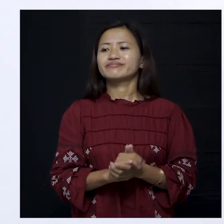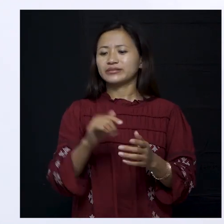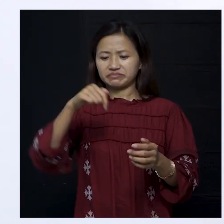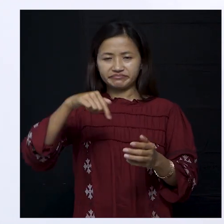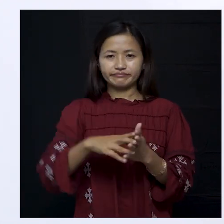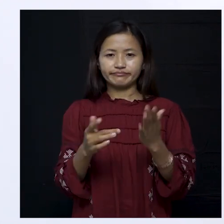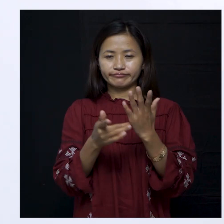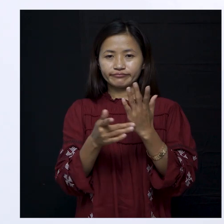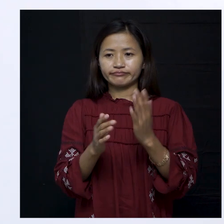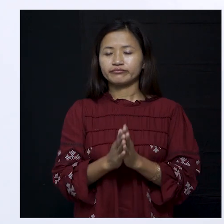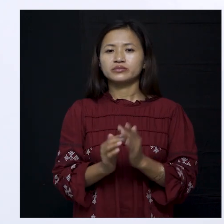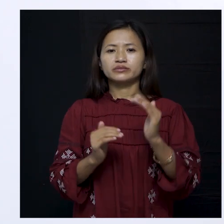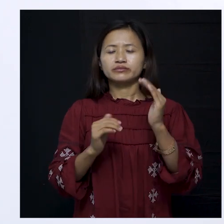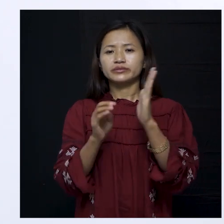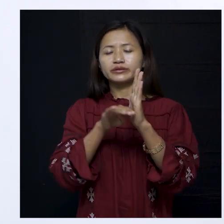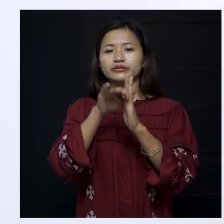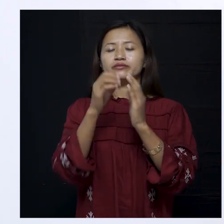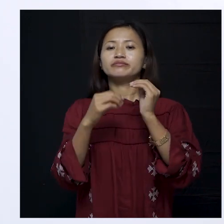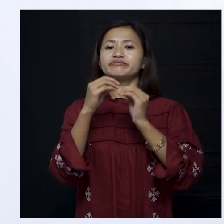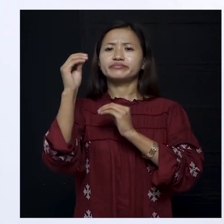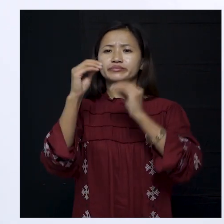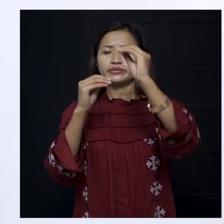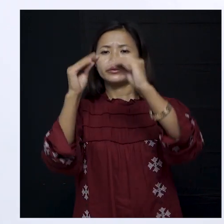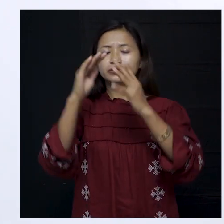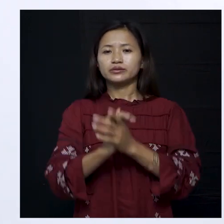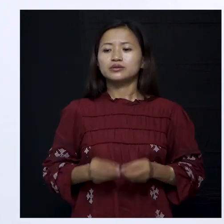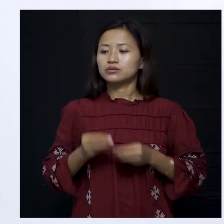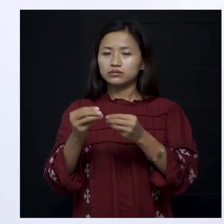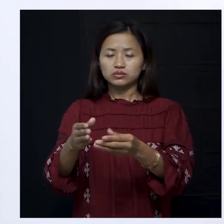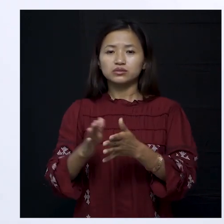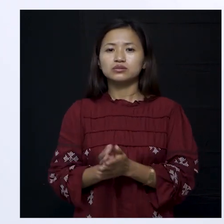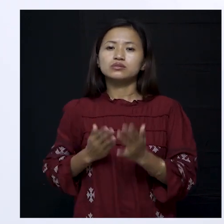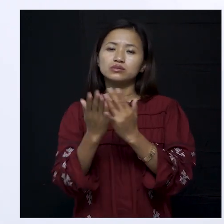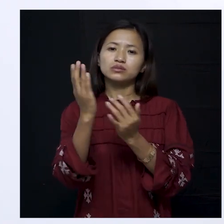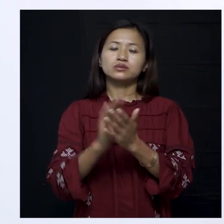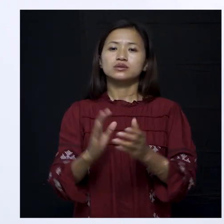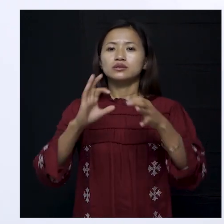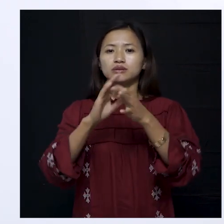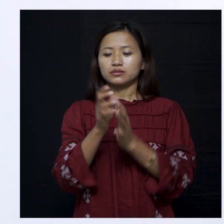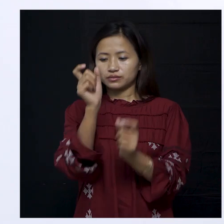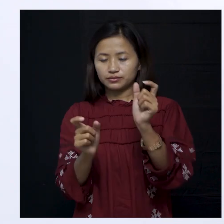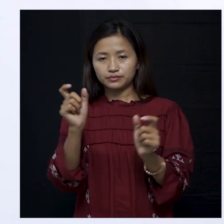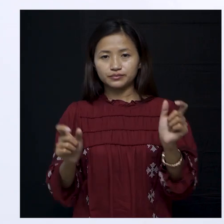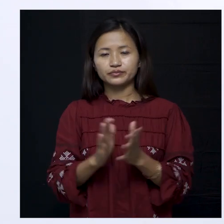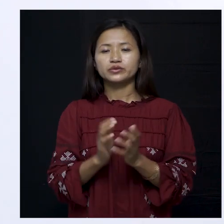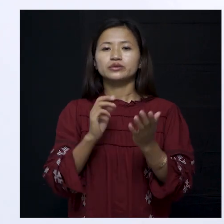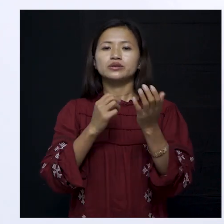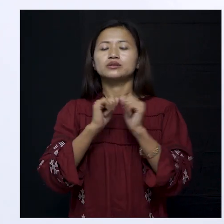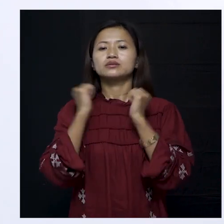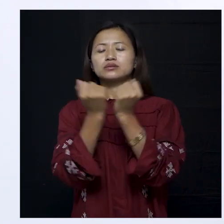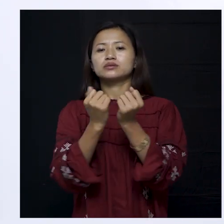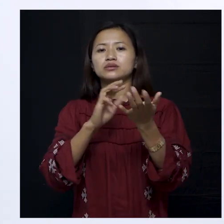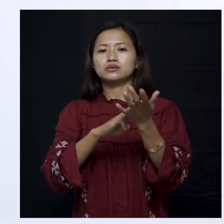like the developments that we get. Of course, they are the source through which we get in contact with people through the social media,